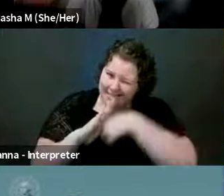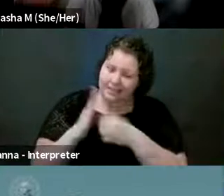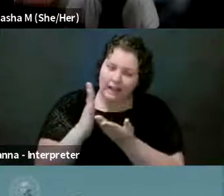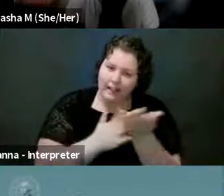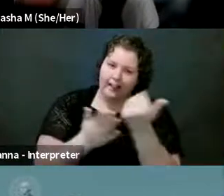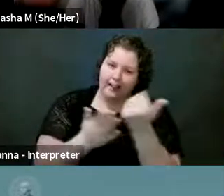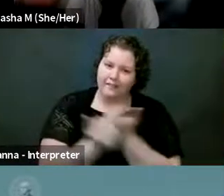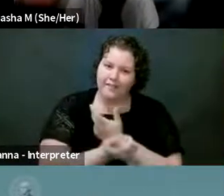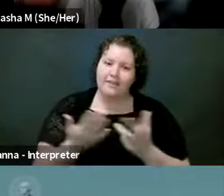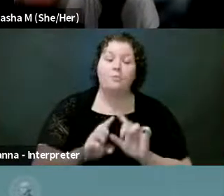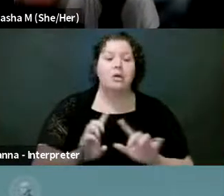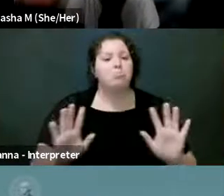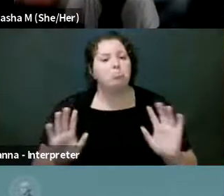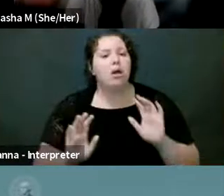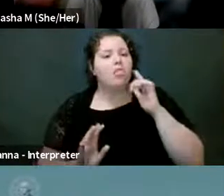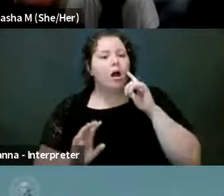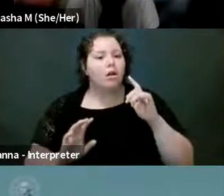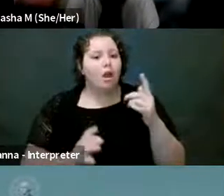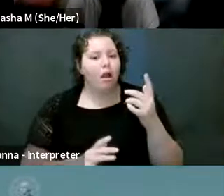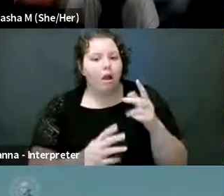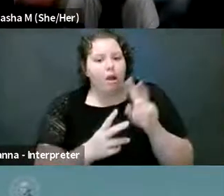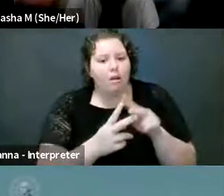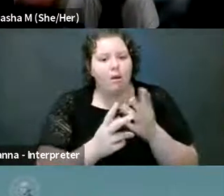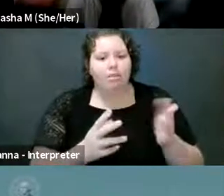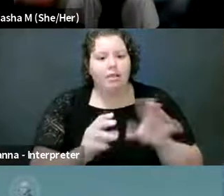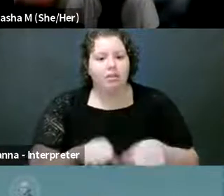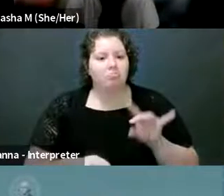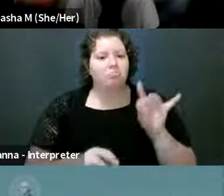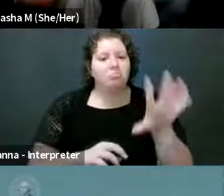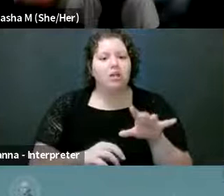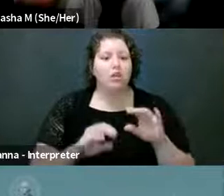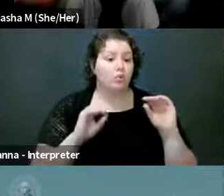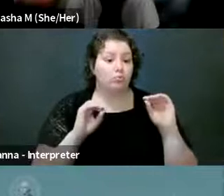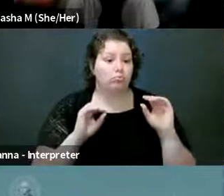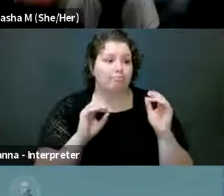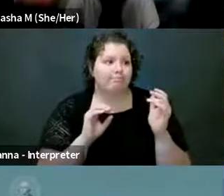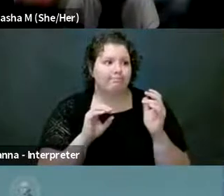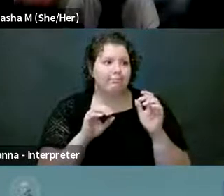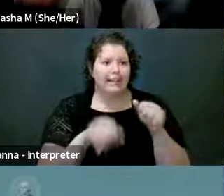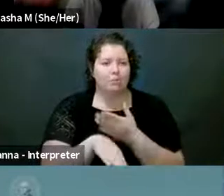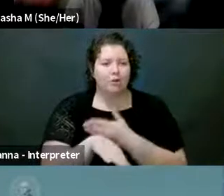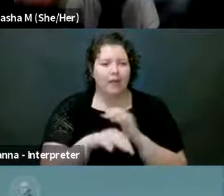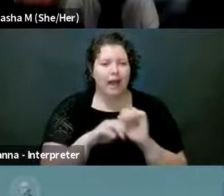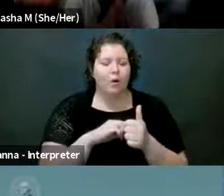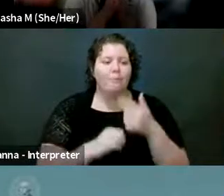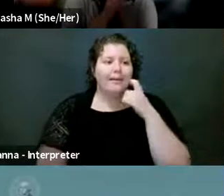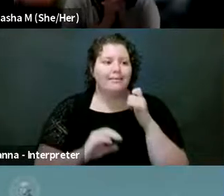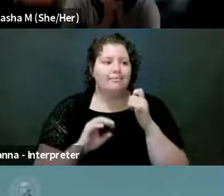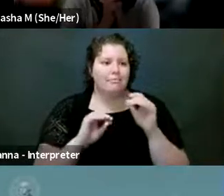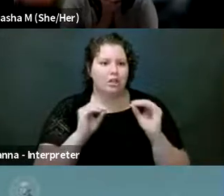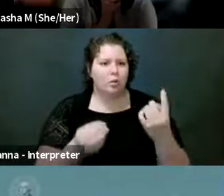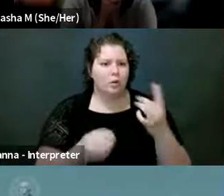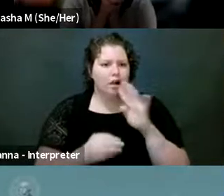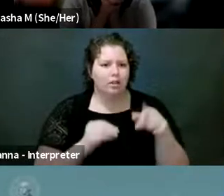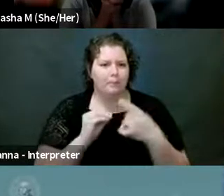a couple of things that were missing that maybe could be helpful is there was no talk of commercial health plans and what kind of role might they play as either funders or